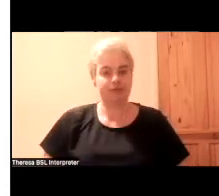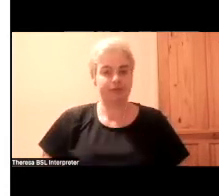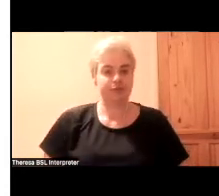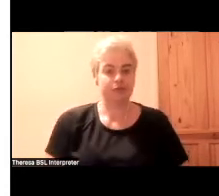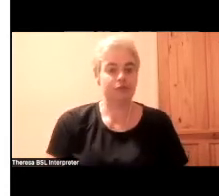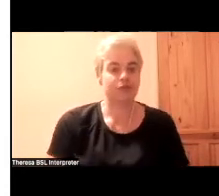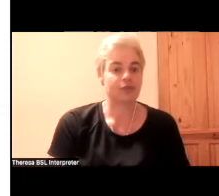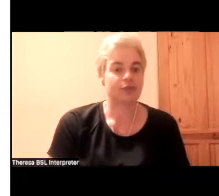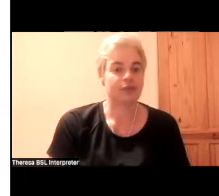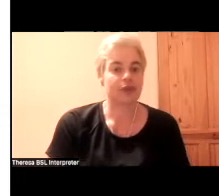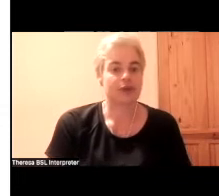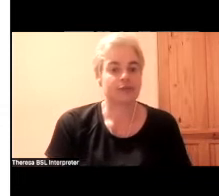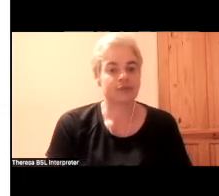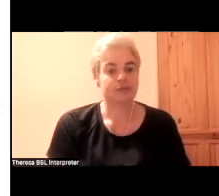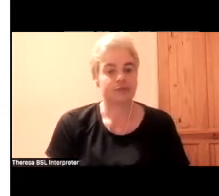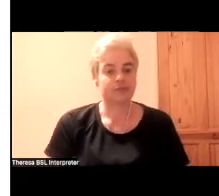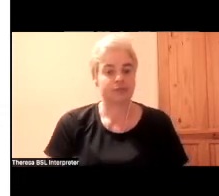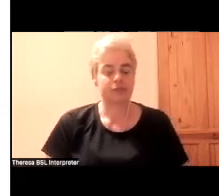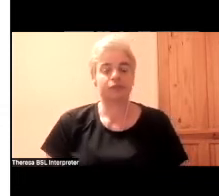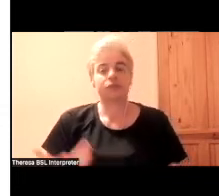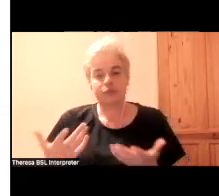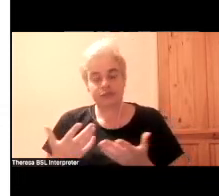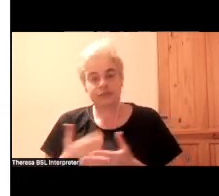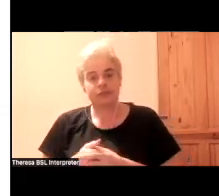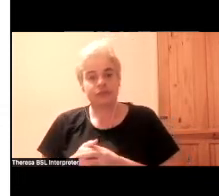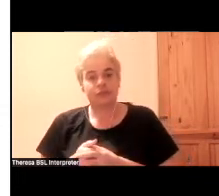They are to discern and to preside.